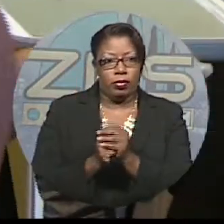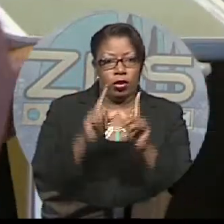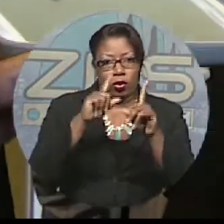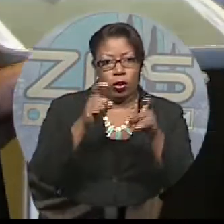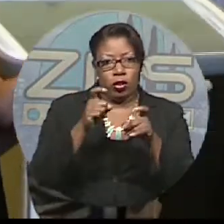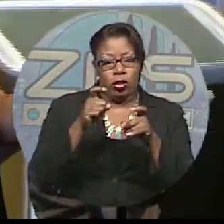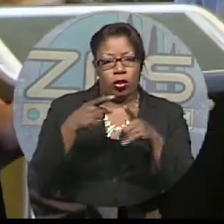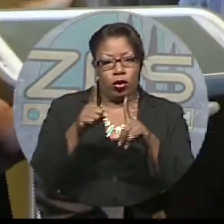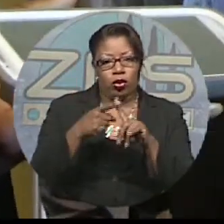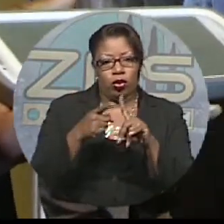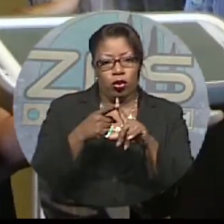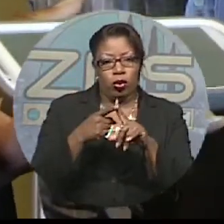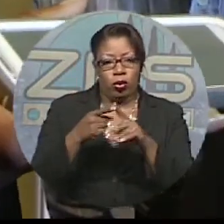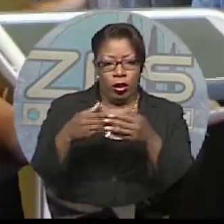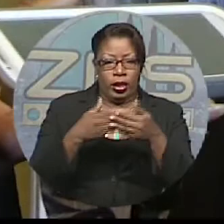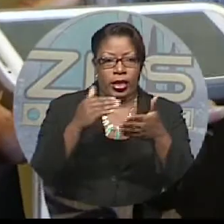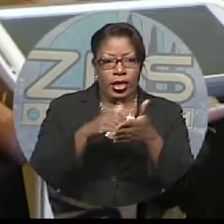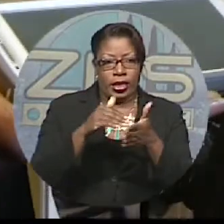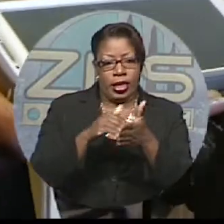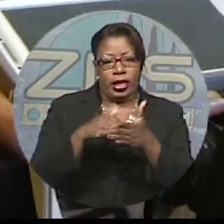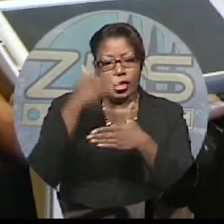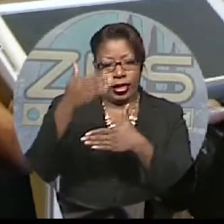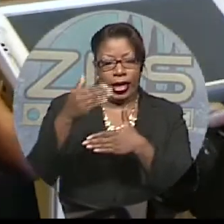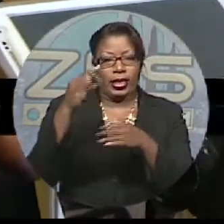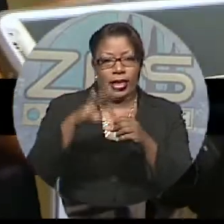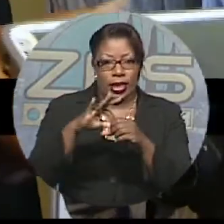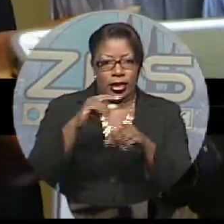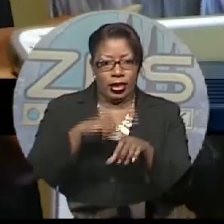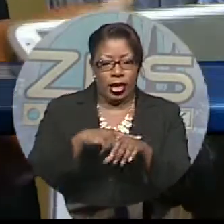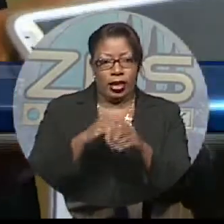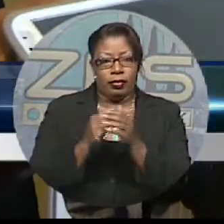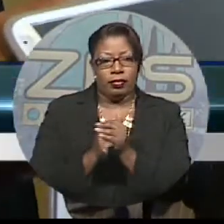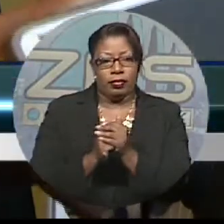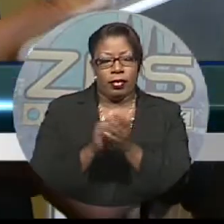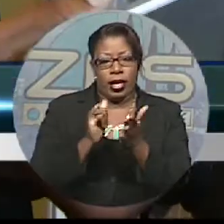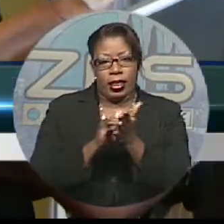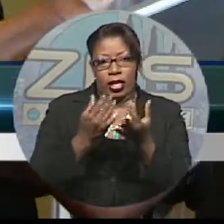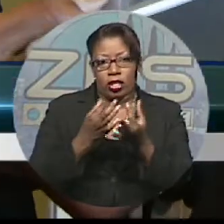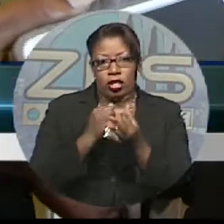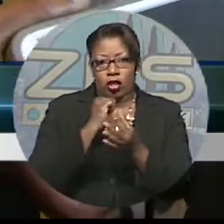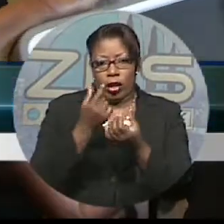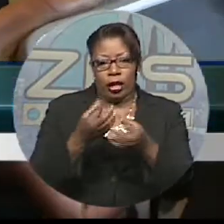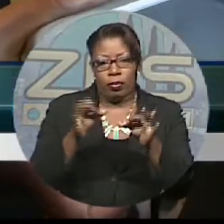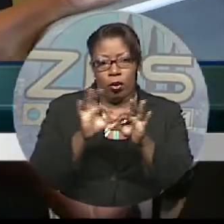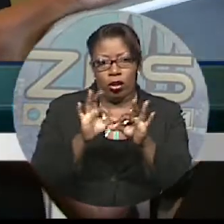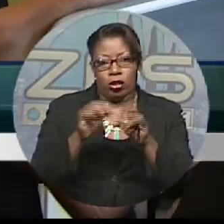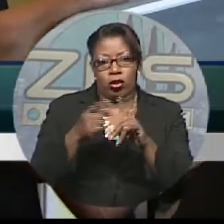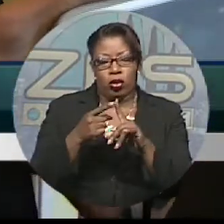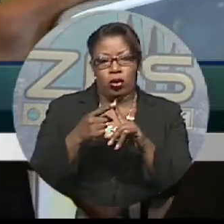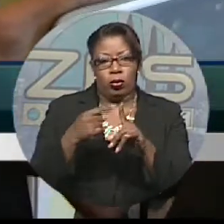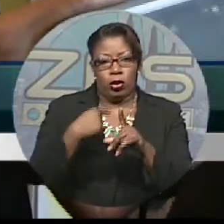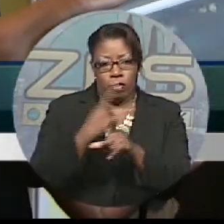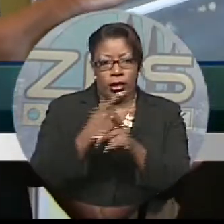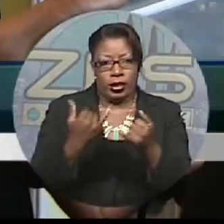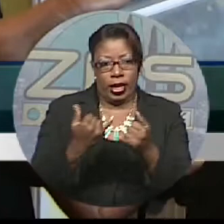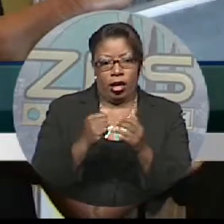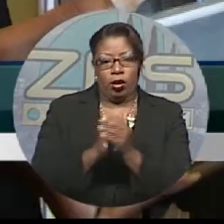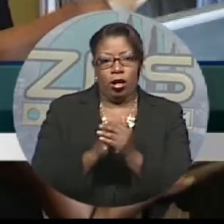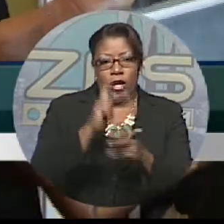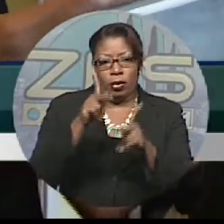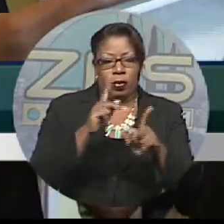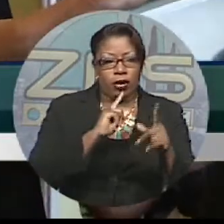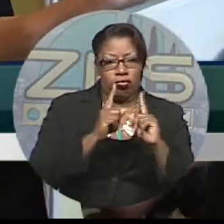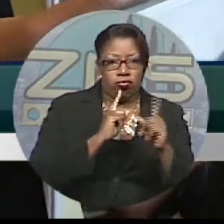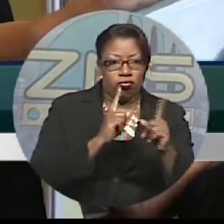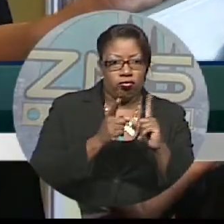running again during the next election? That's not important to me now. You see, the fact is that people keep on